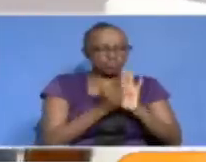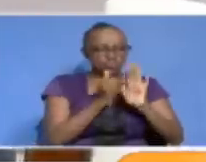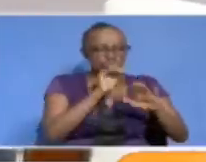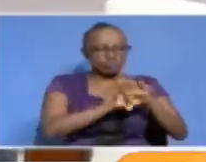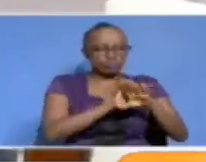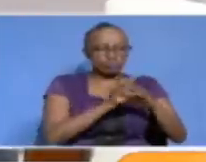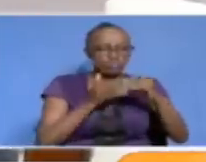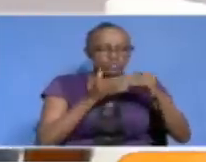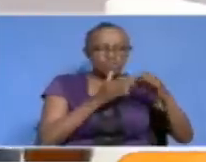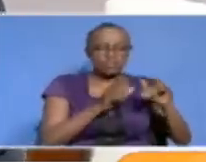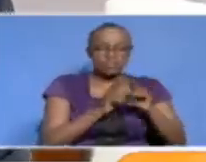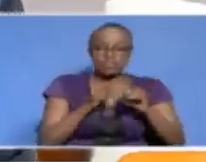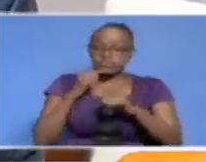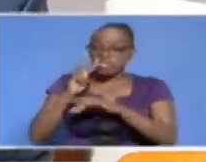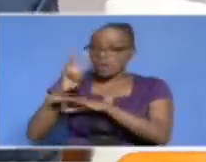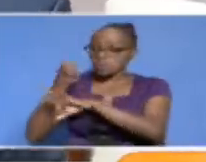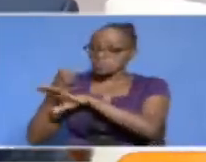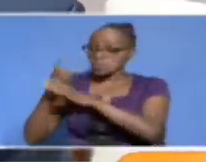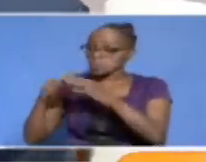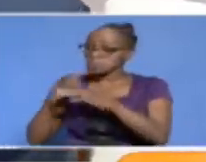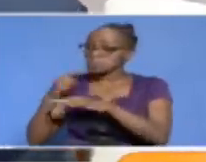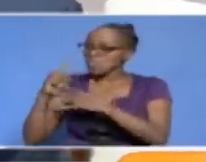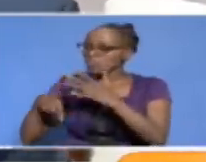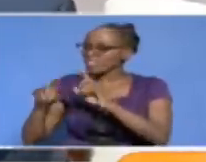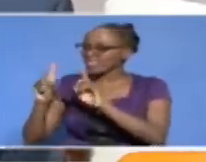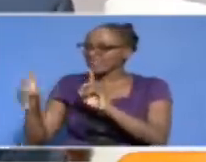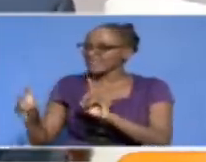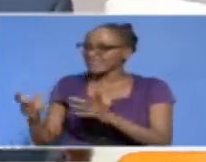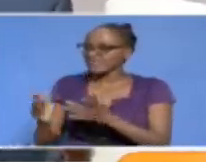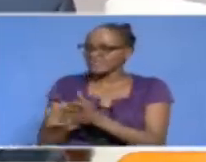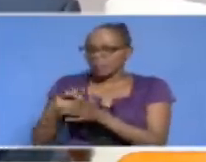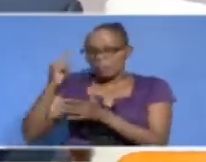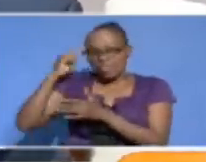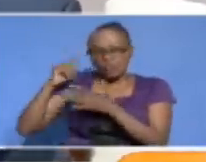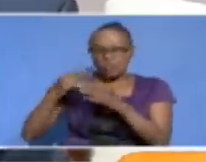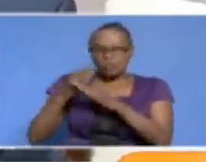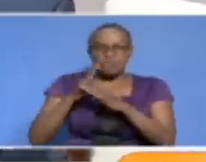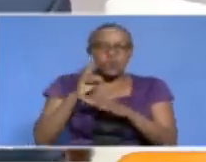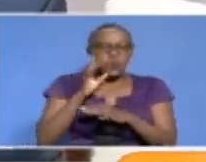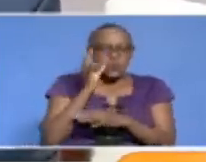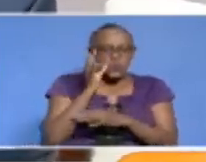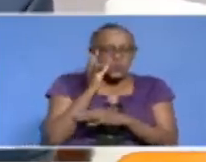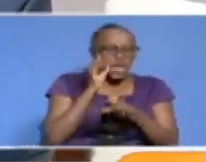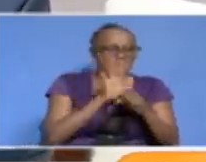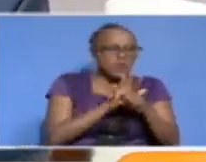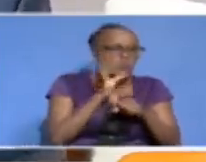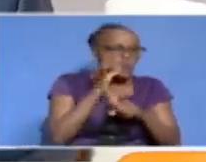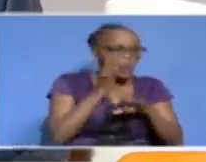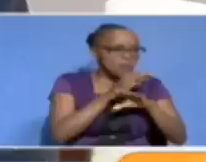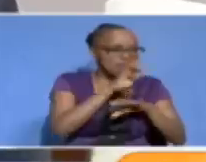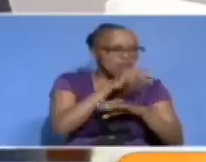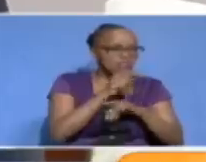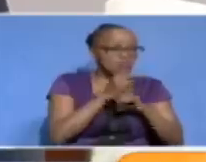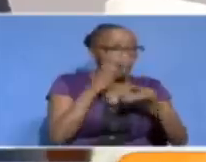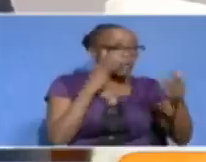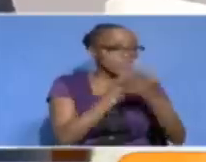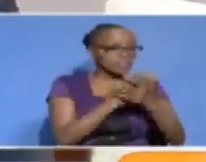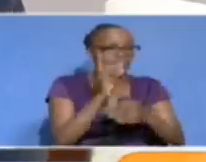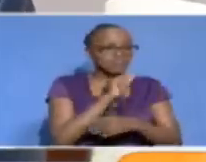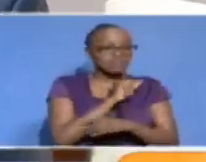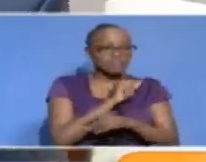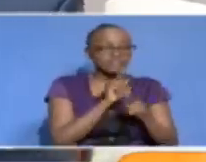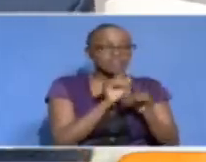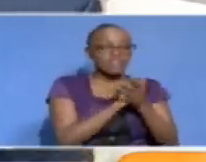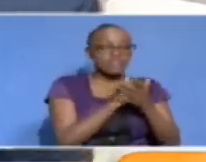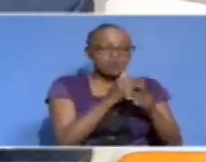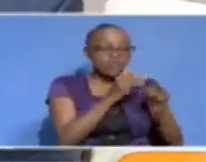leadership. What do you tell Waititu right now? What do you tell him? I think he used to smoke a lot of bangi when he was an MP. And I'm a witness to this. We used to